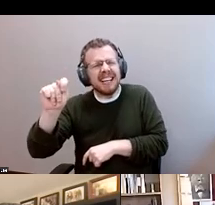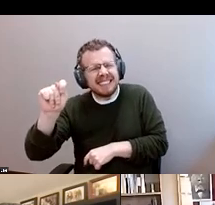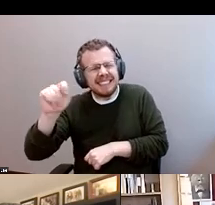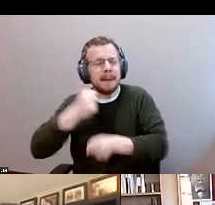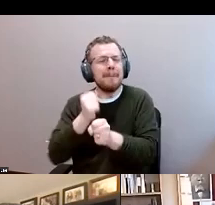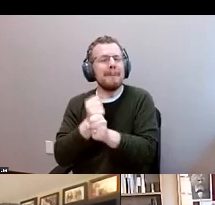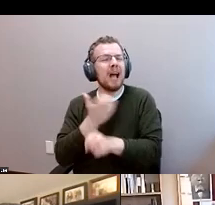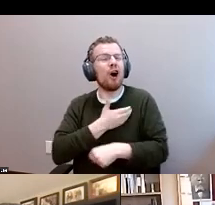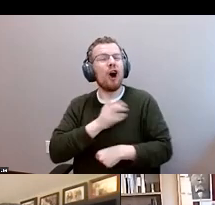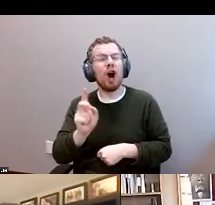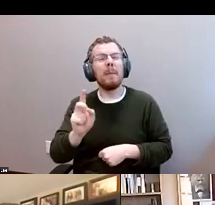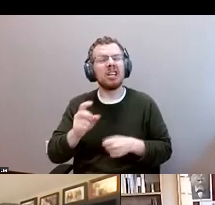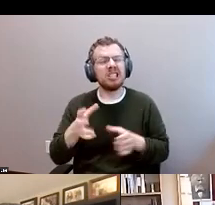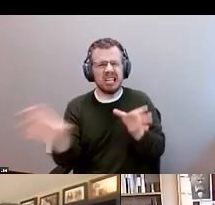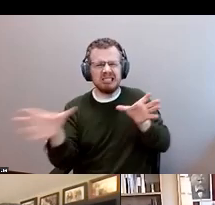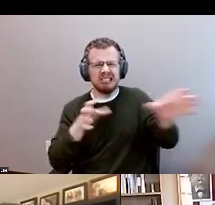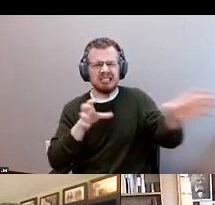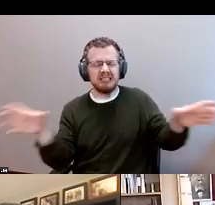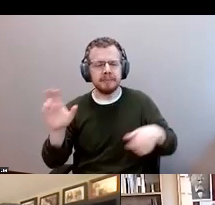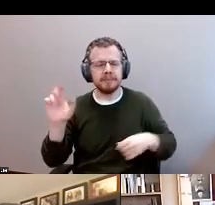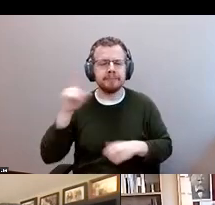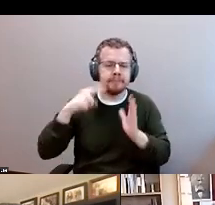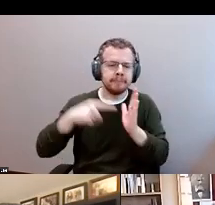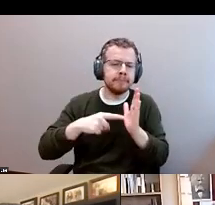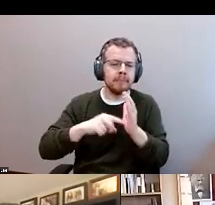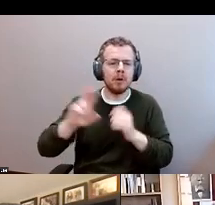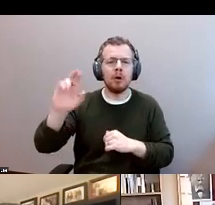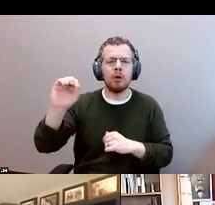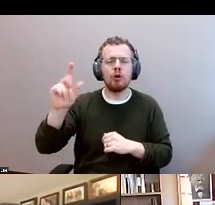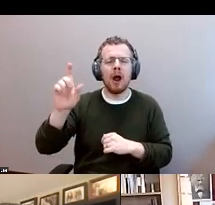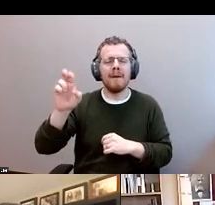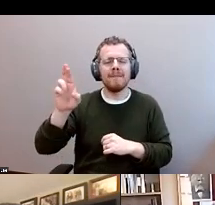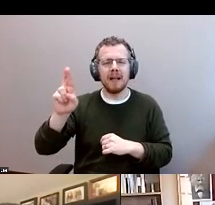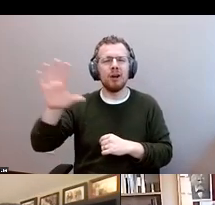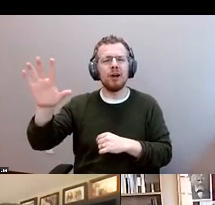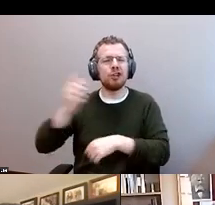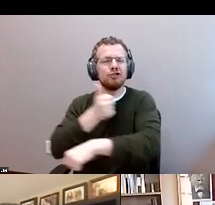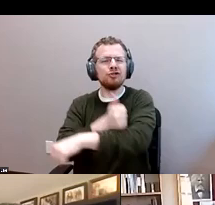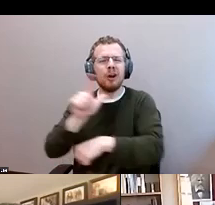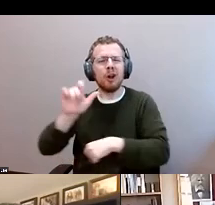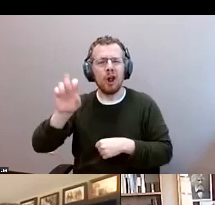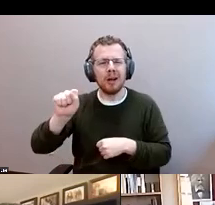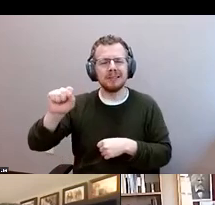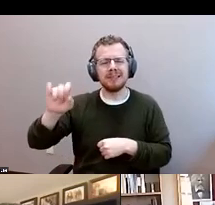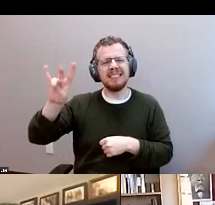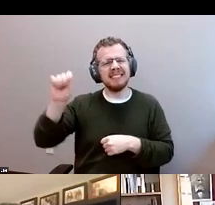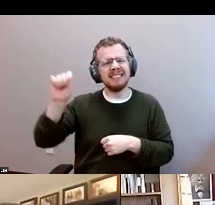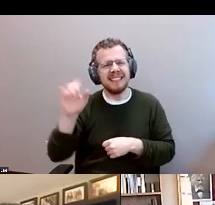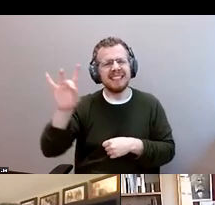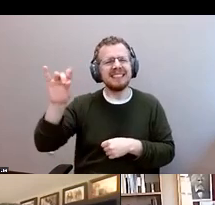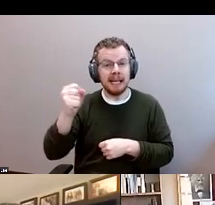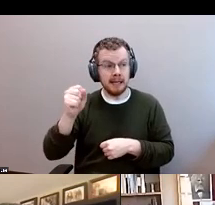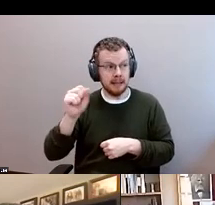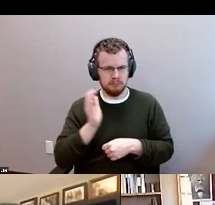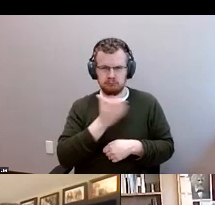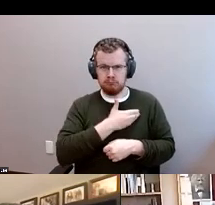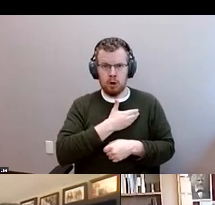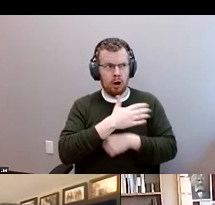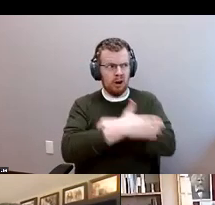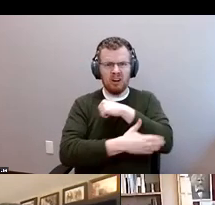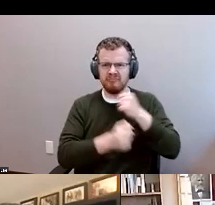democracy, like the Rockefeller drug laws of the 70s and 80s, which served as our country's designed pivot into mass